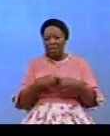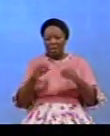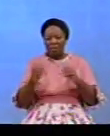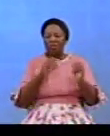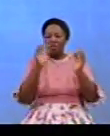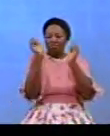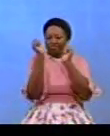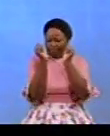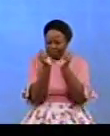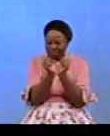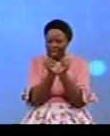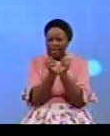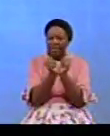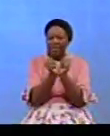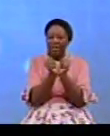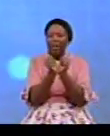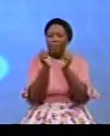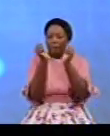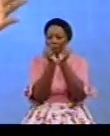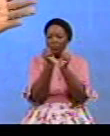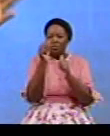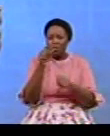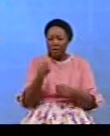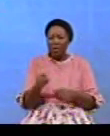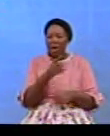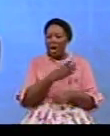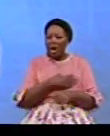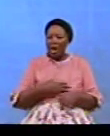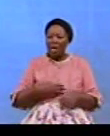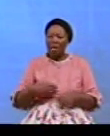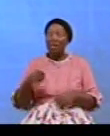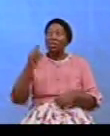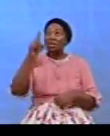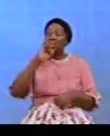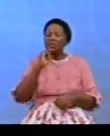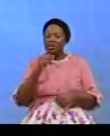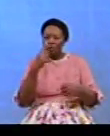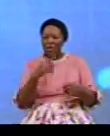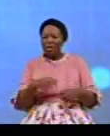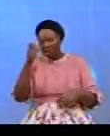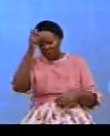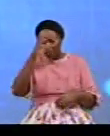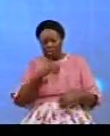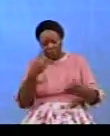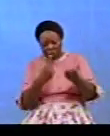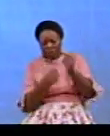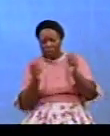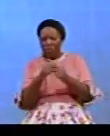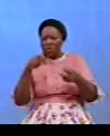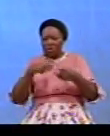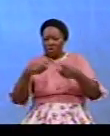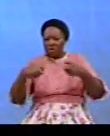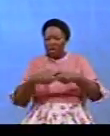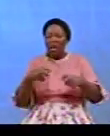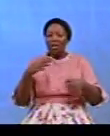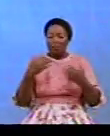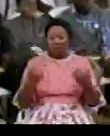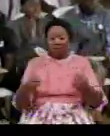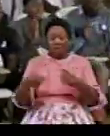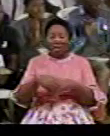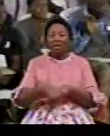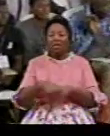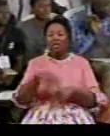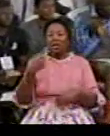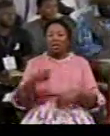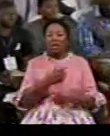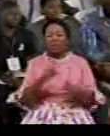Lord until he comes to reign righteousness upon us. He will